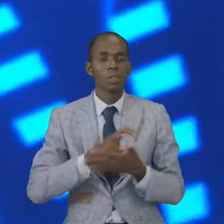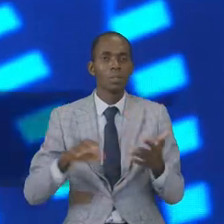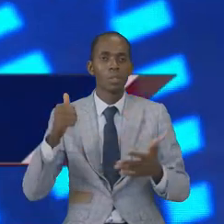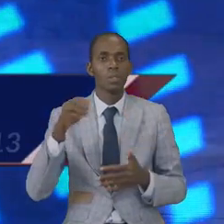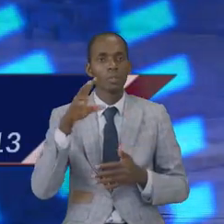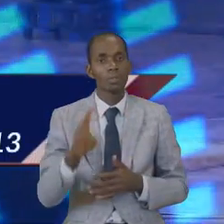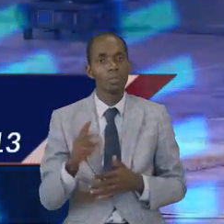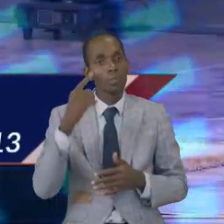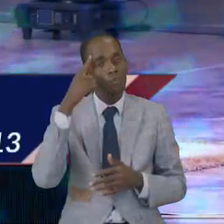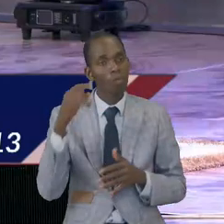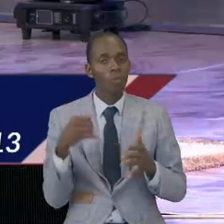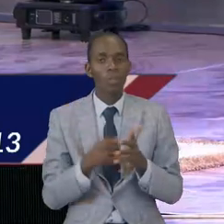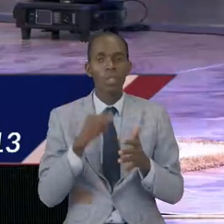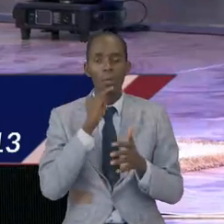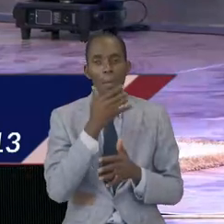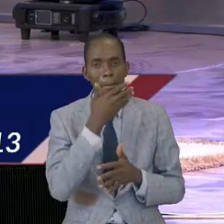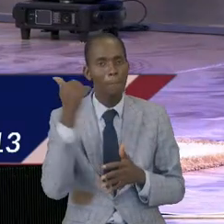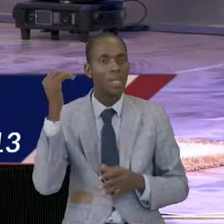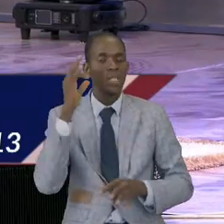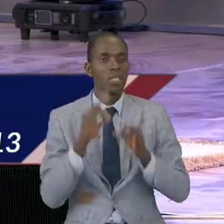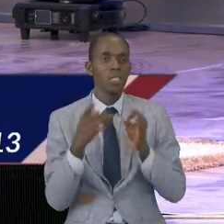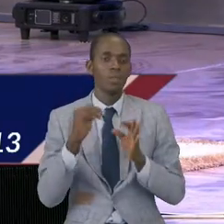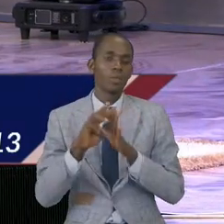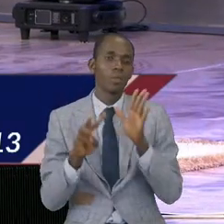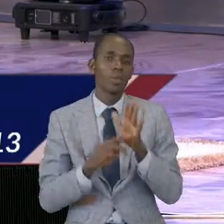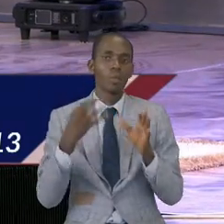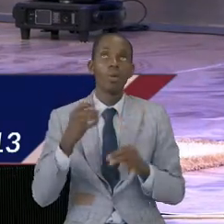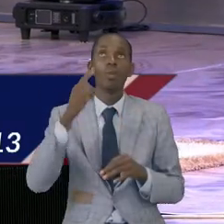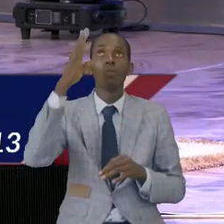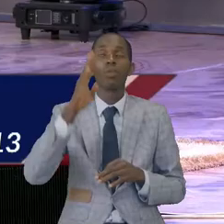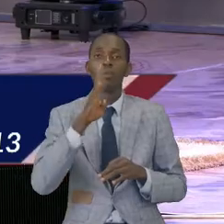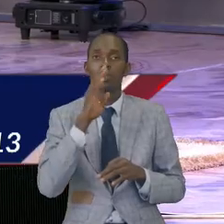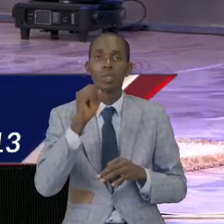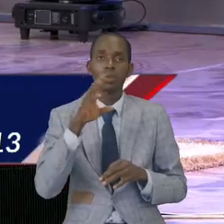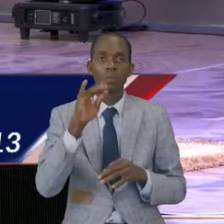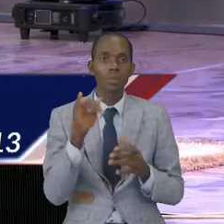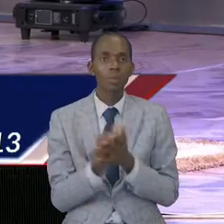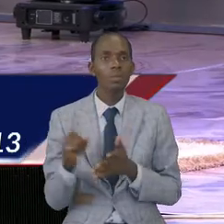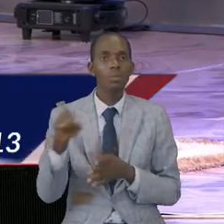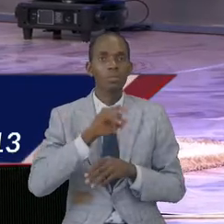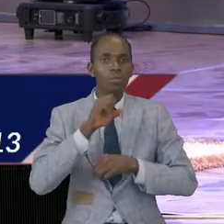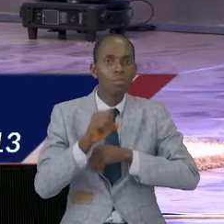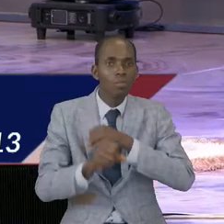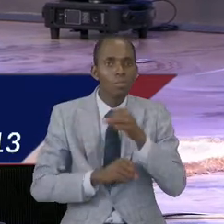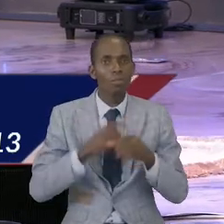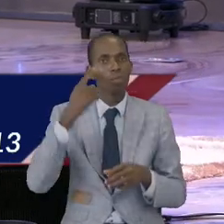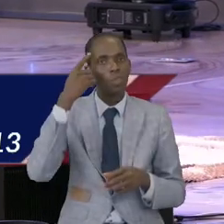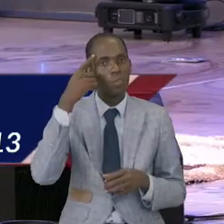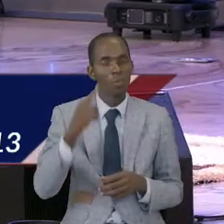17, for it is better if the will of God be so that ye suffer for